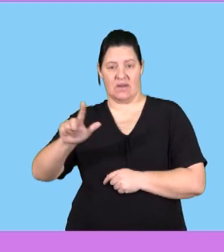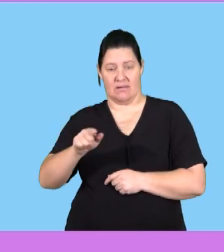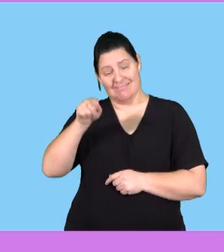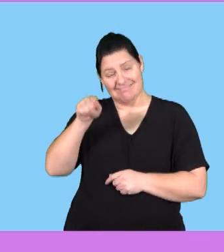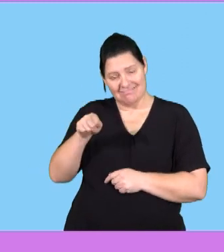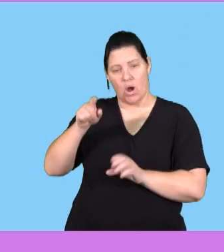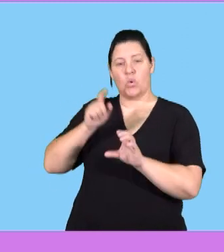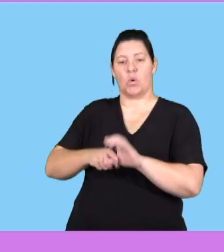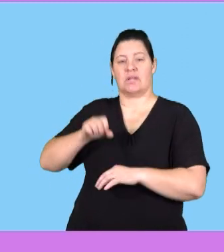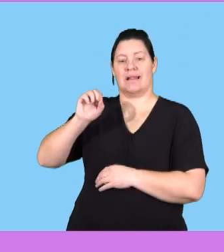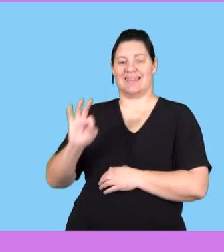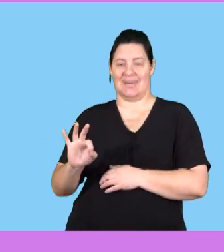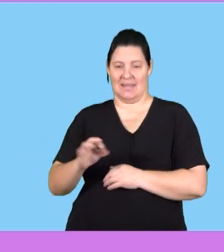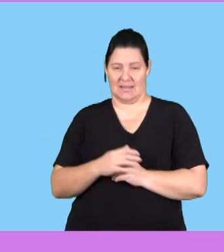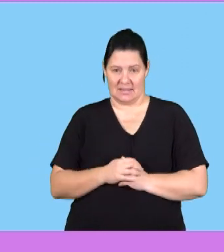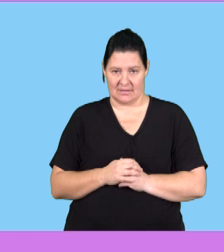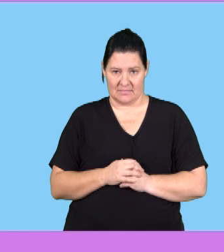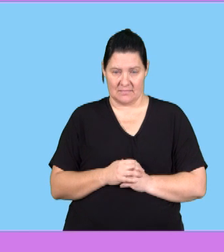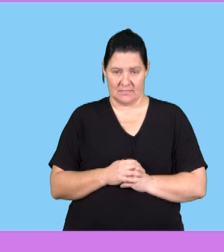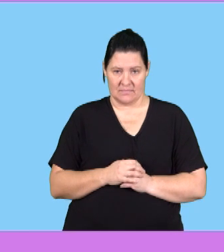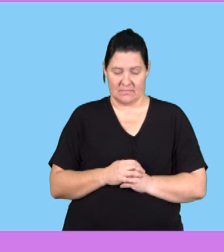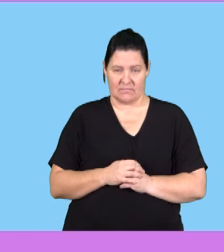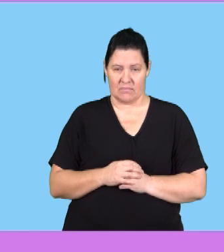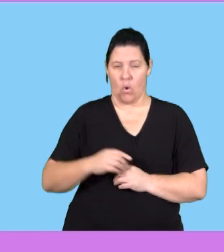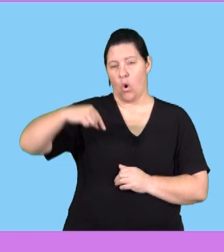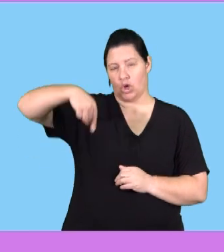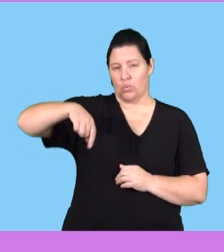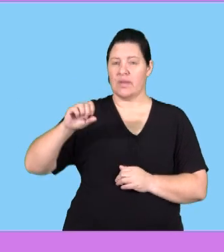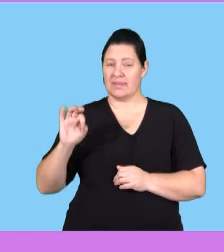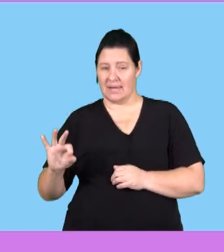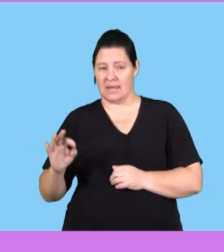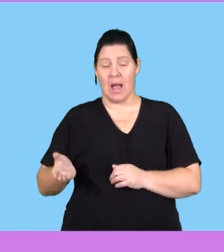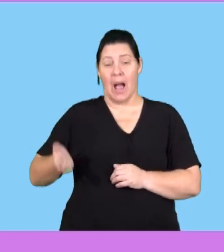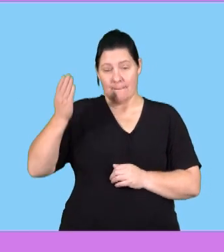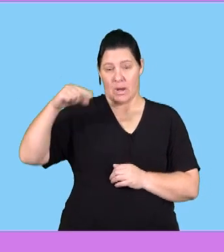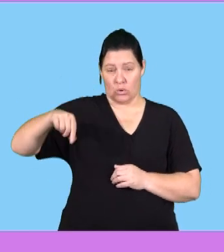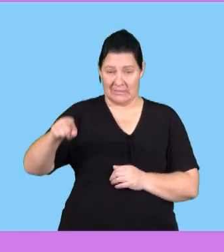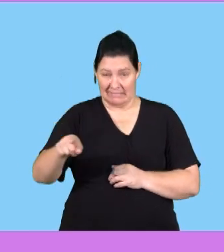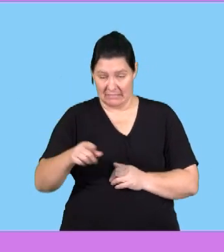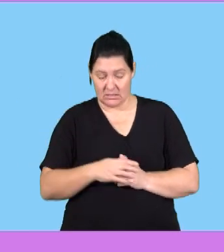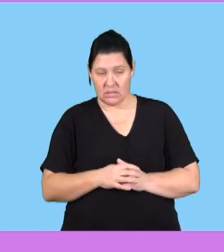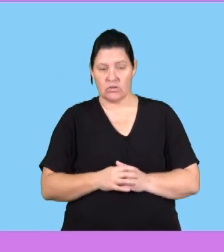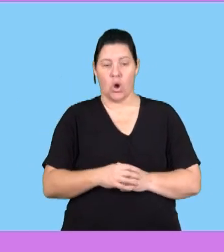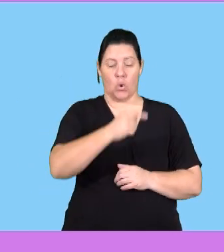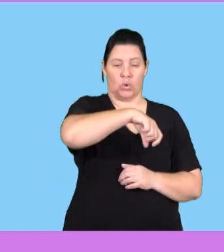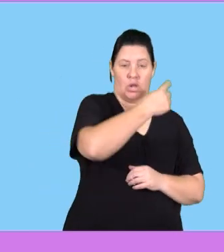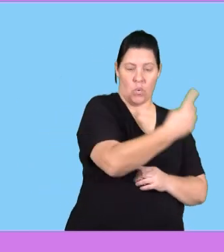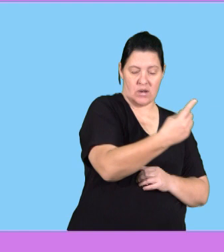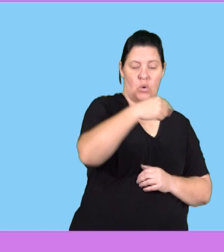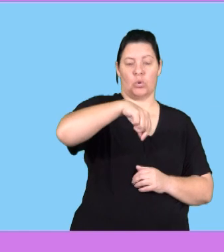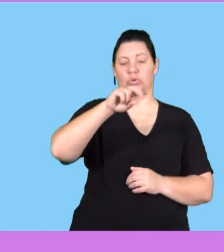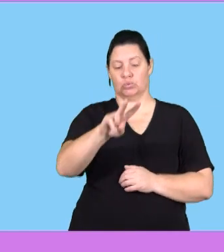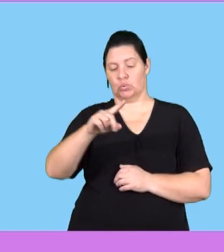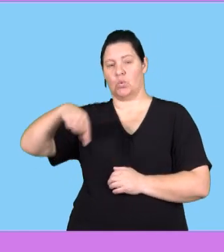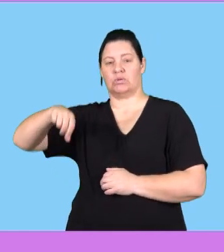117. So this becomes now quartile 3, our upper quartile. Guys, are we clear? So there we have quartile